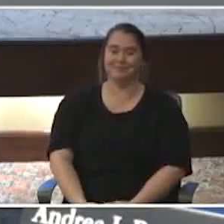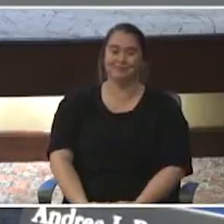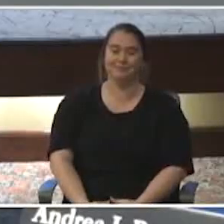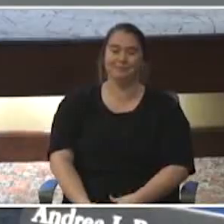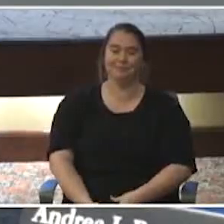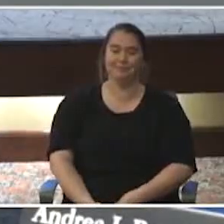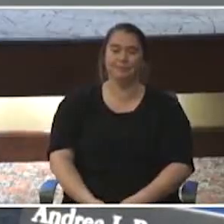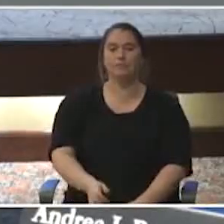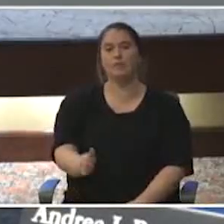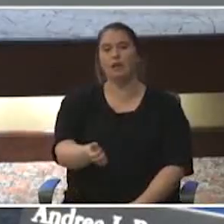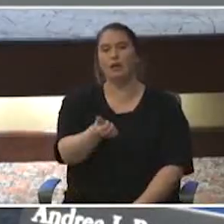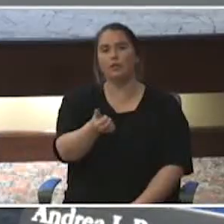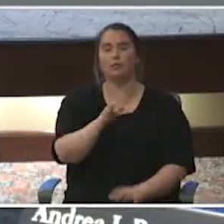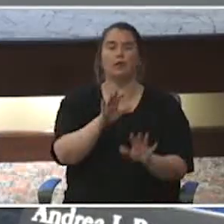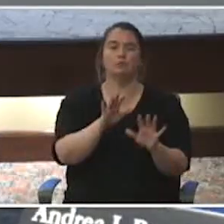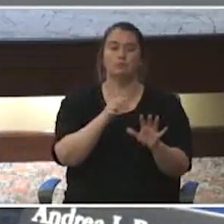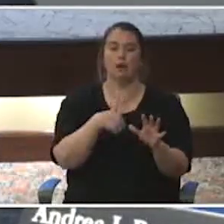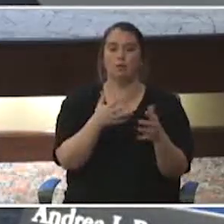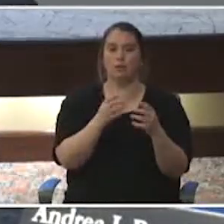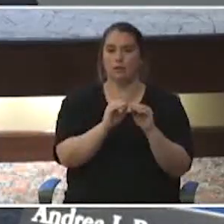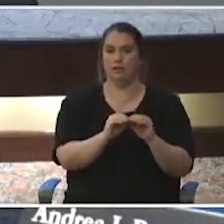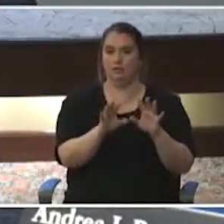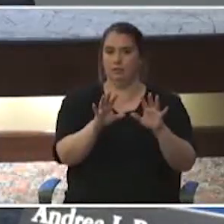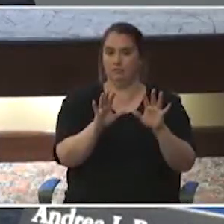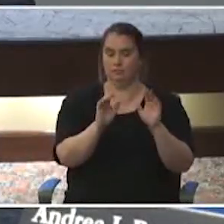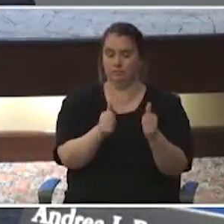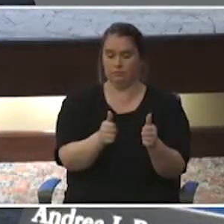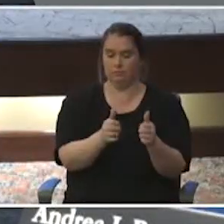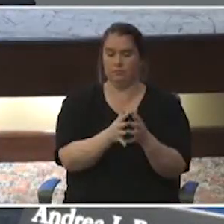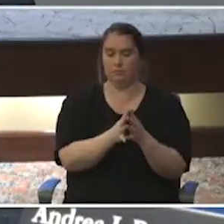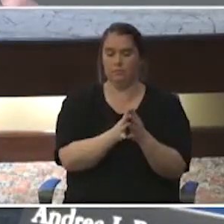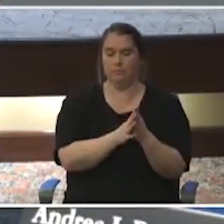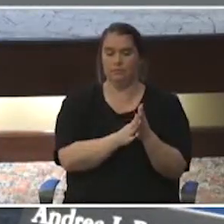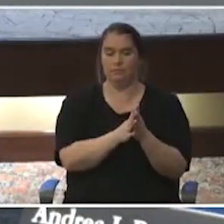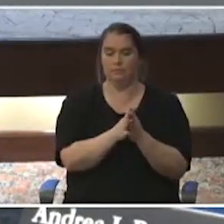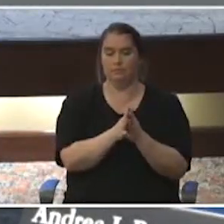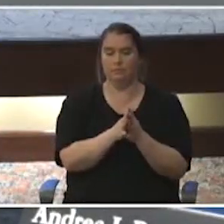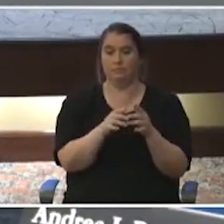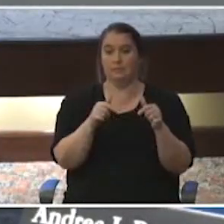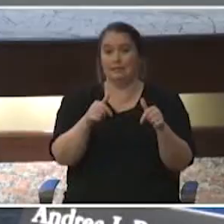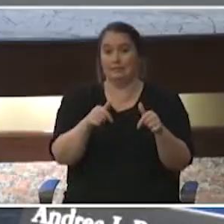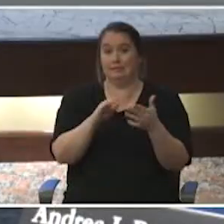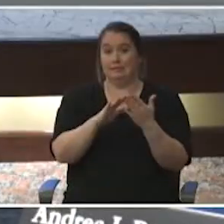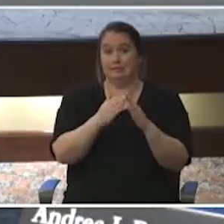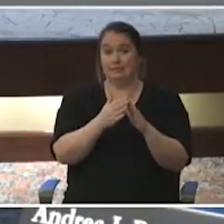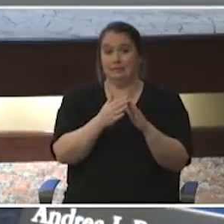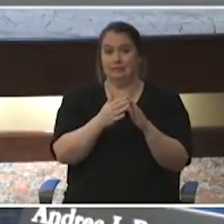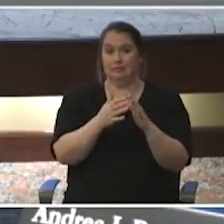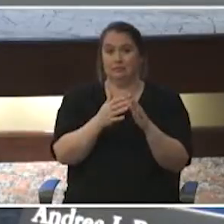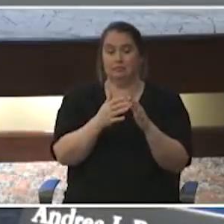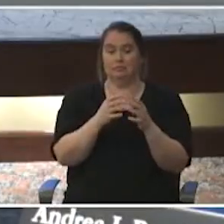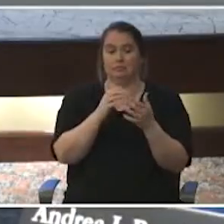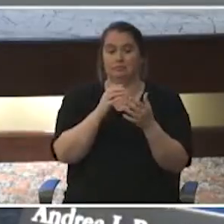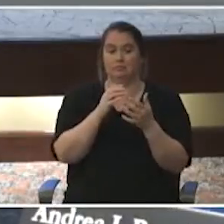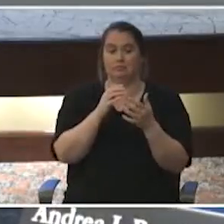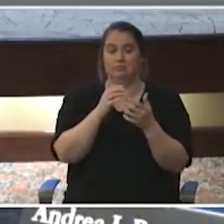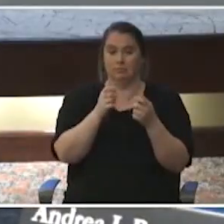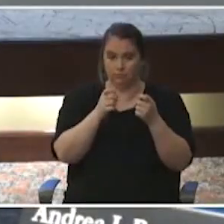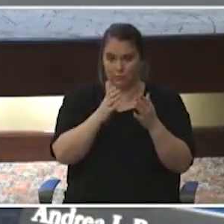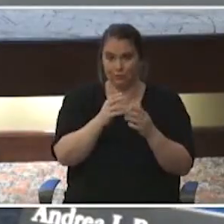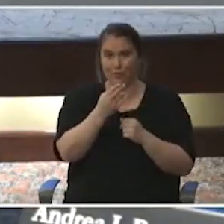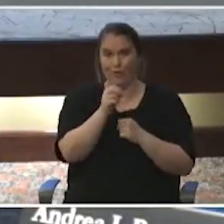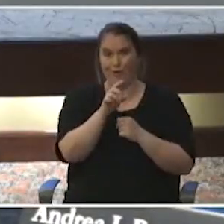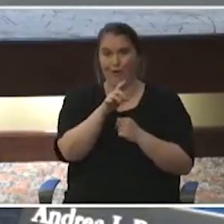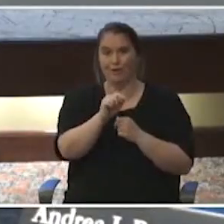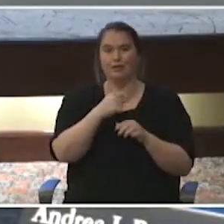The other one, I just wanted to clarify. I know that Assistant City Manager Holt, you have worked on